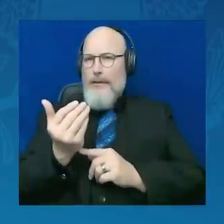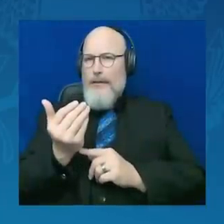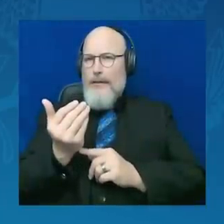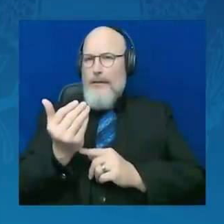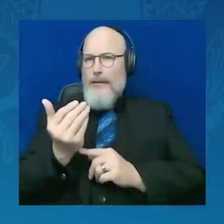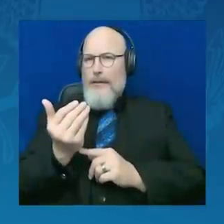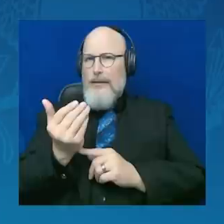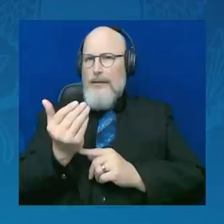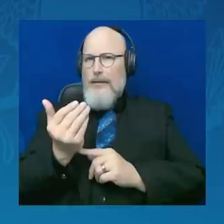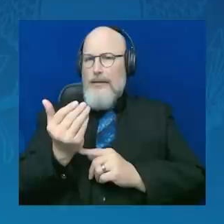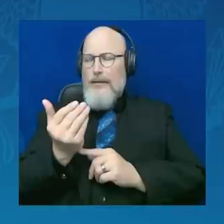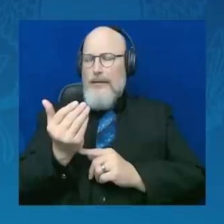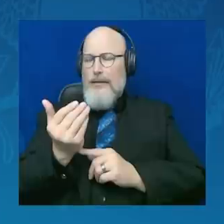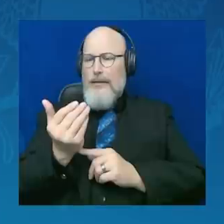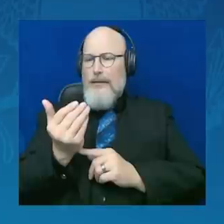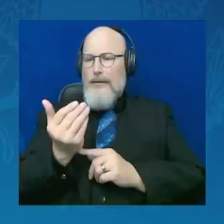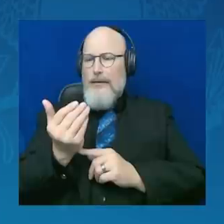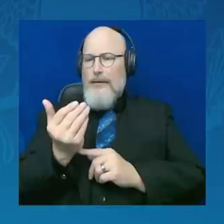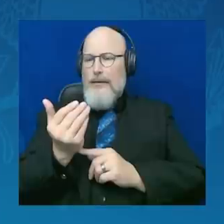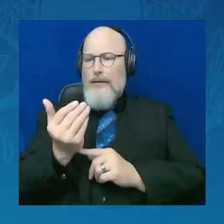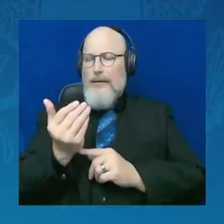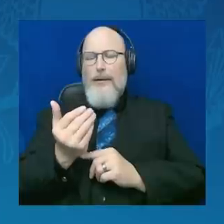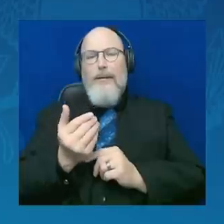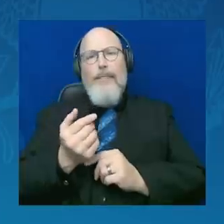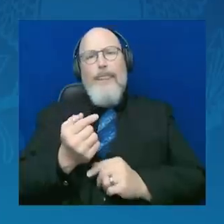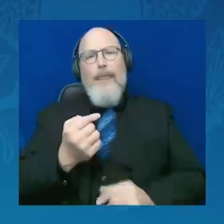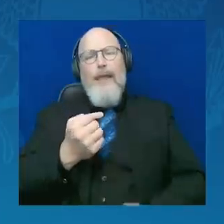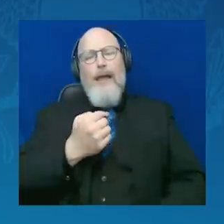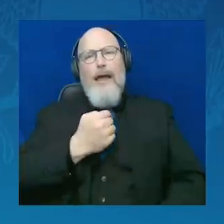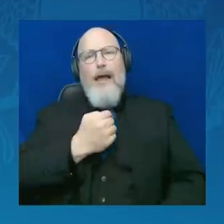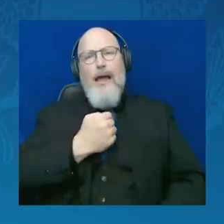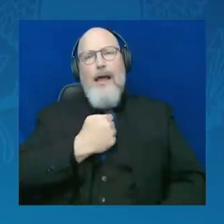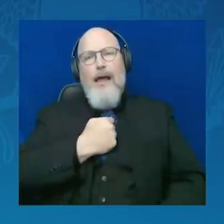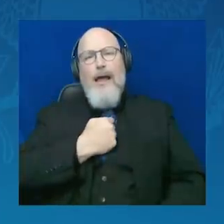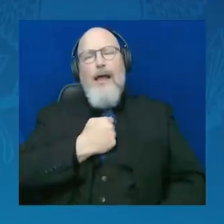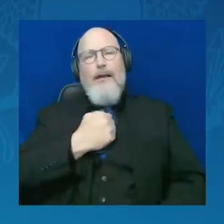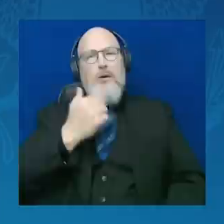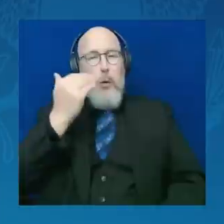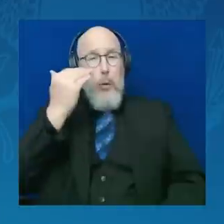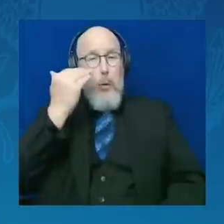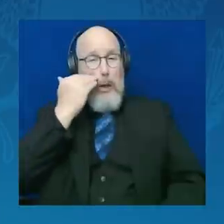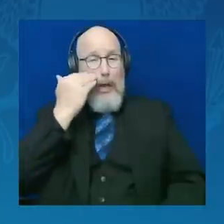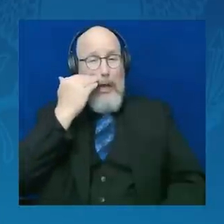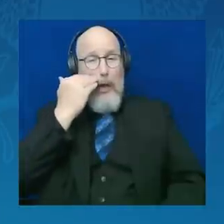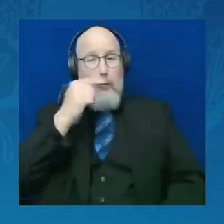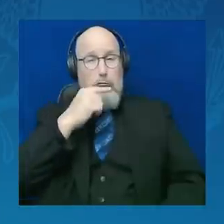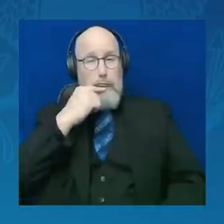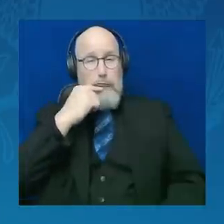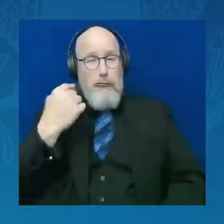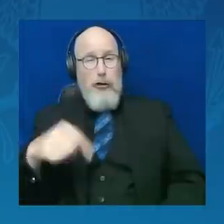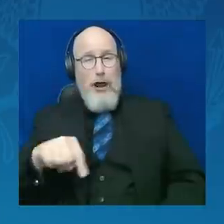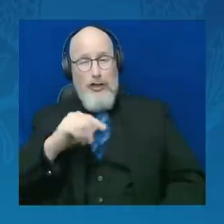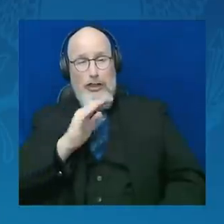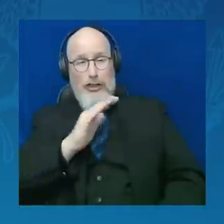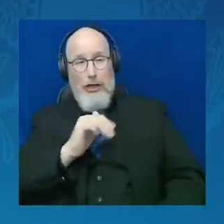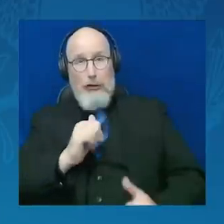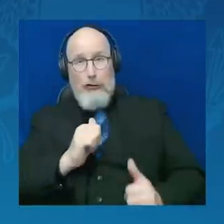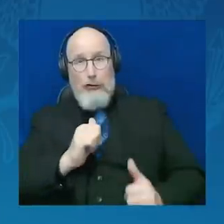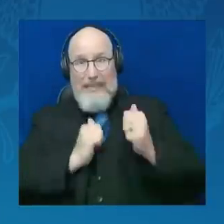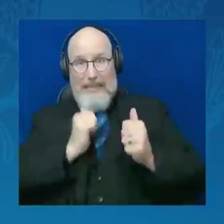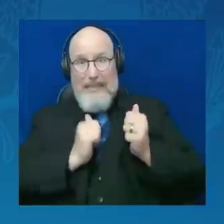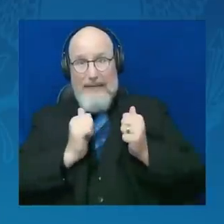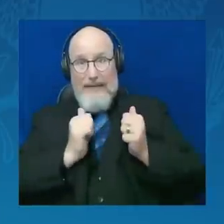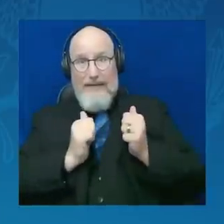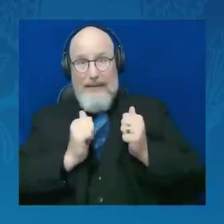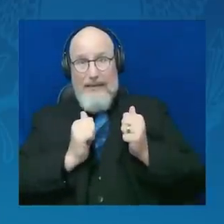I was perfectly aware of the fact that an aggressive Russia, like President Lech Kaczynski was